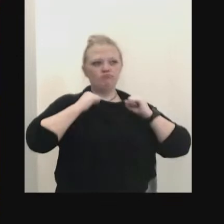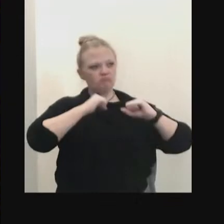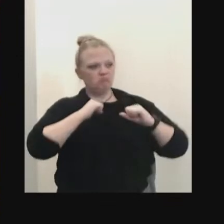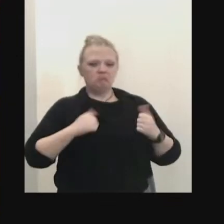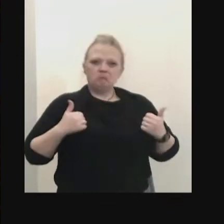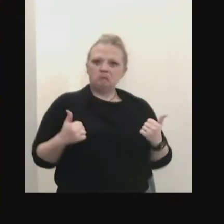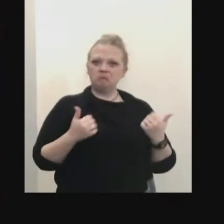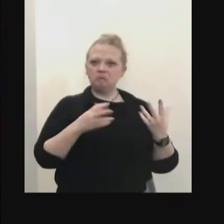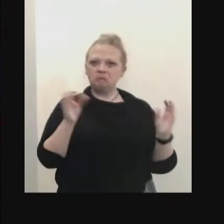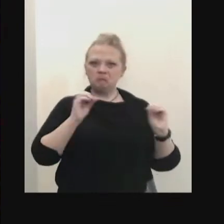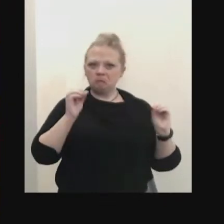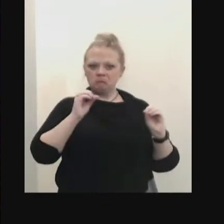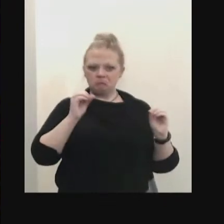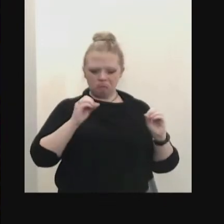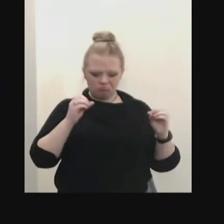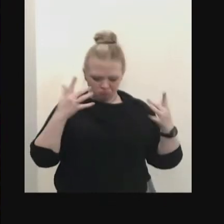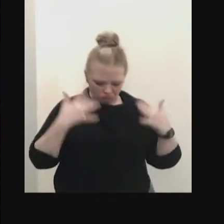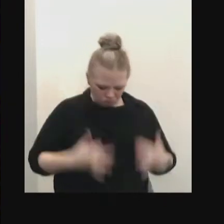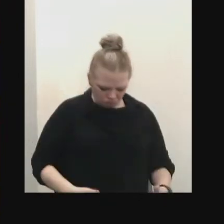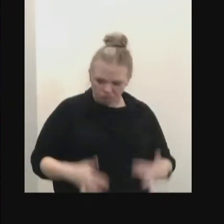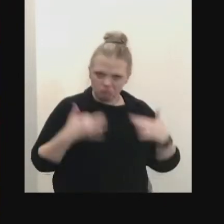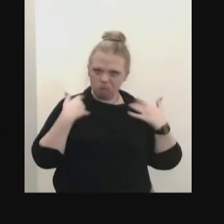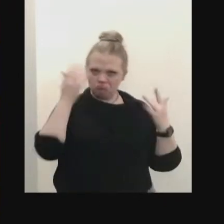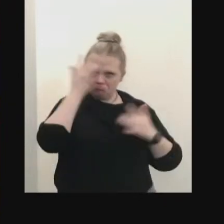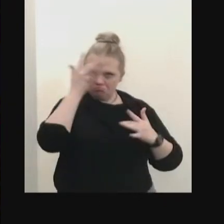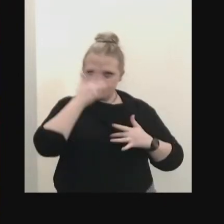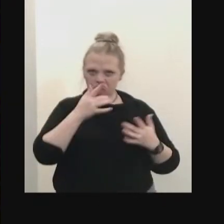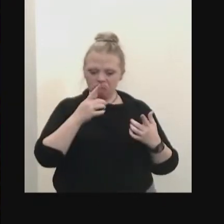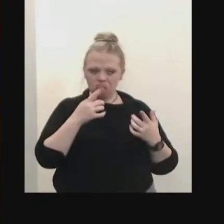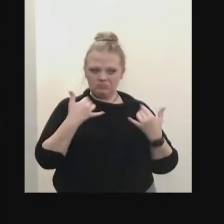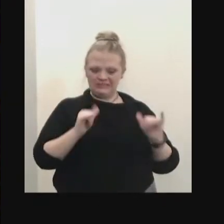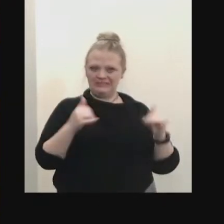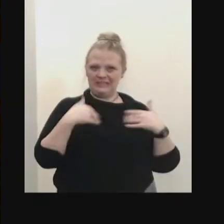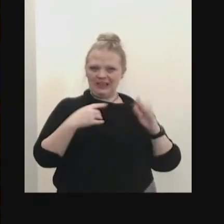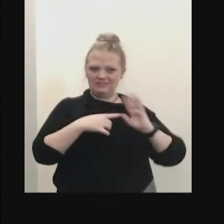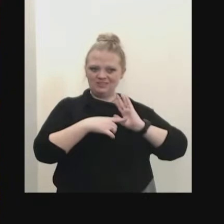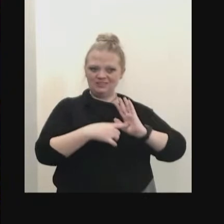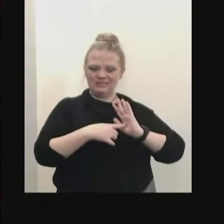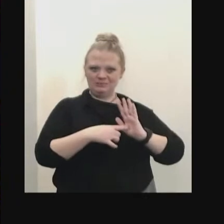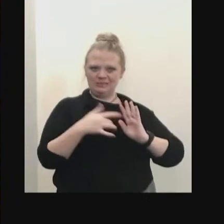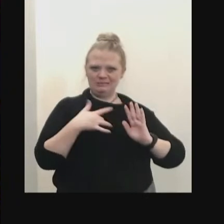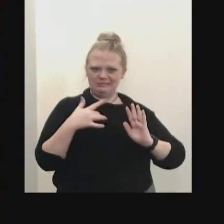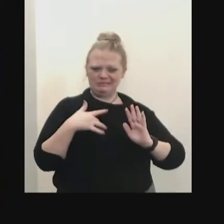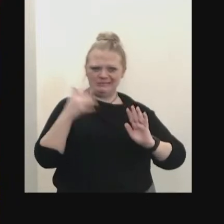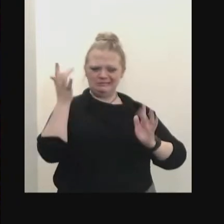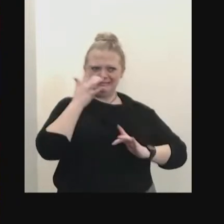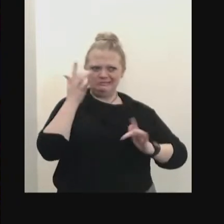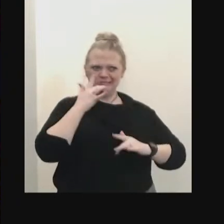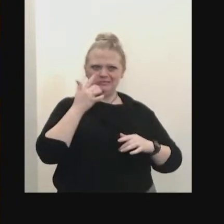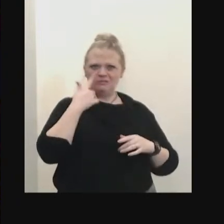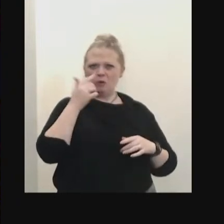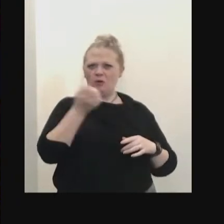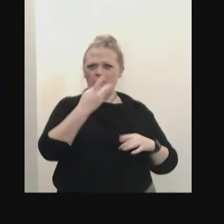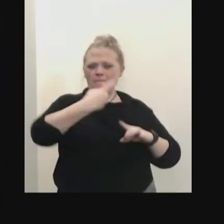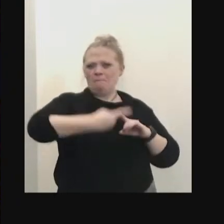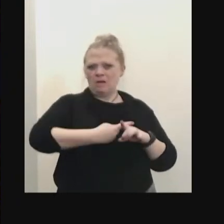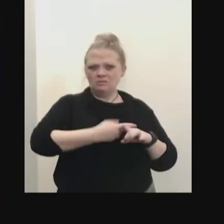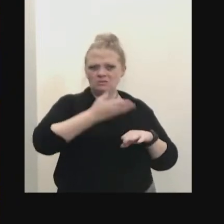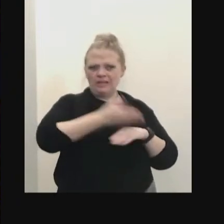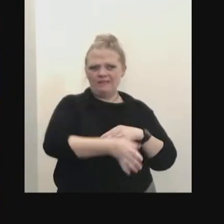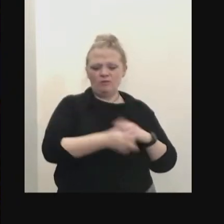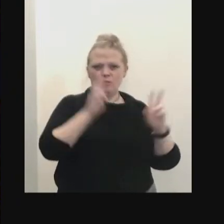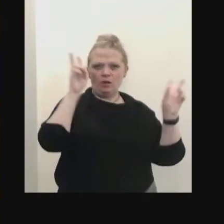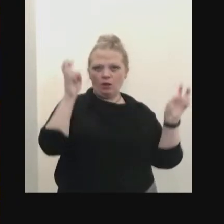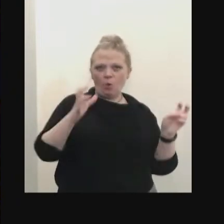who continue with residual symptoms for months after their official recovery